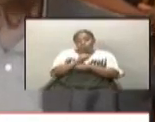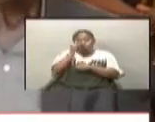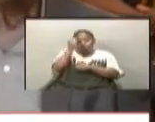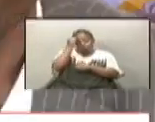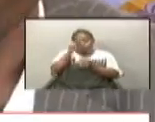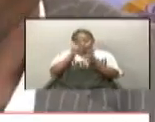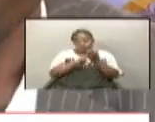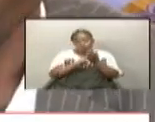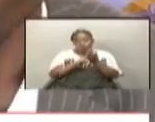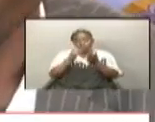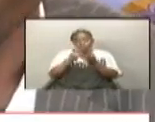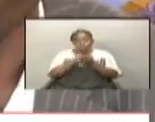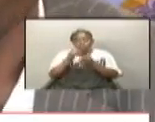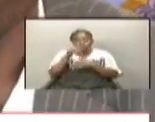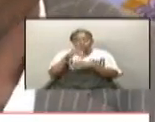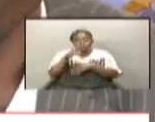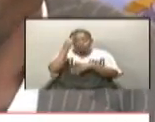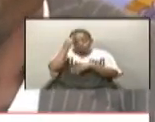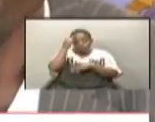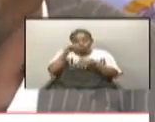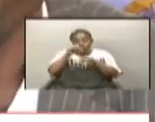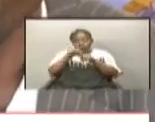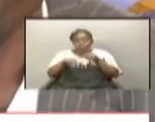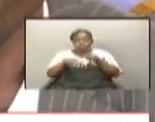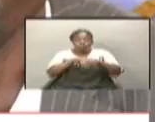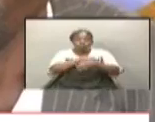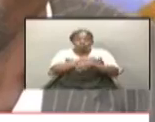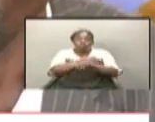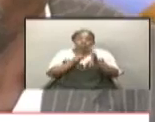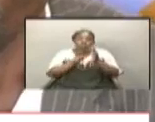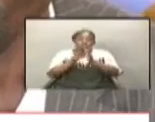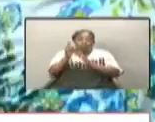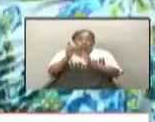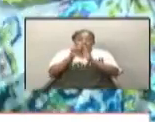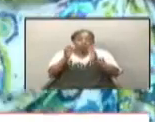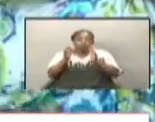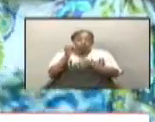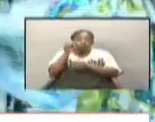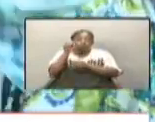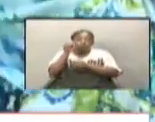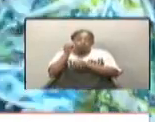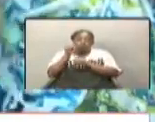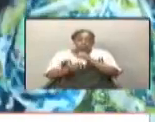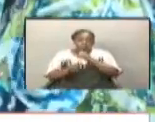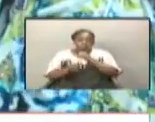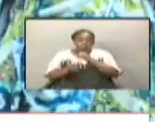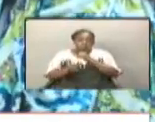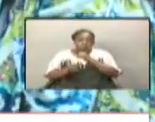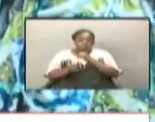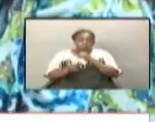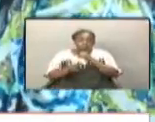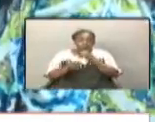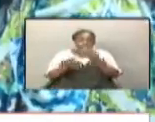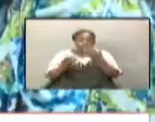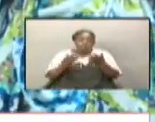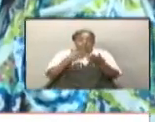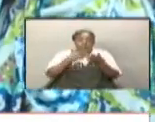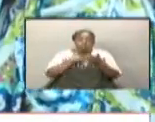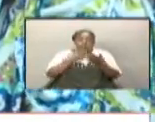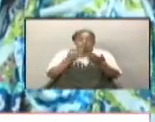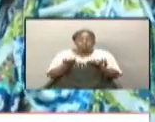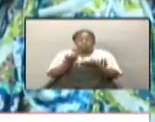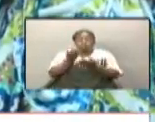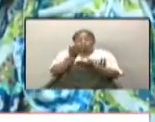obubi ensimbi za government naddala eza parish development model okukikomya. I would like to caution all